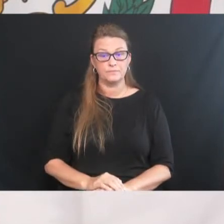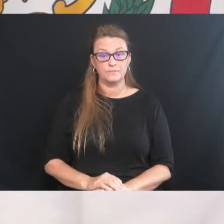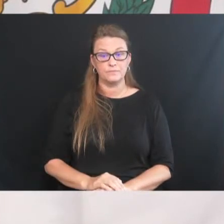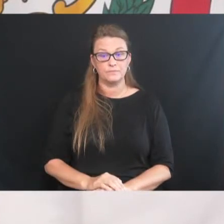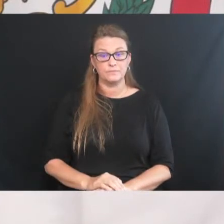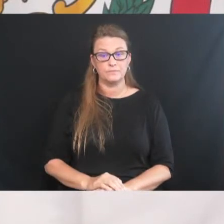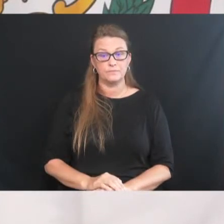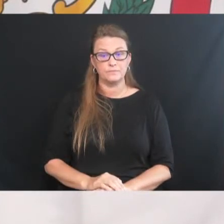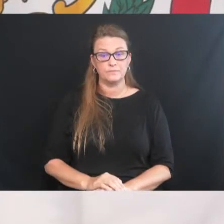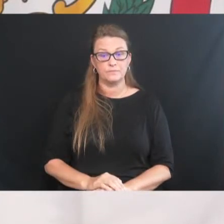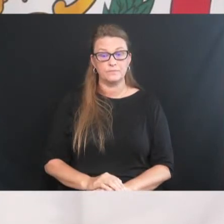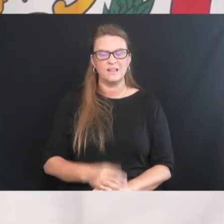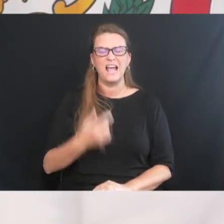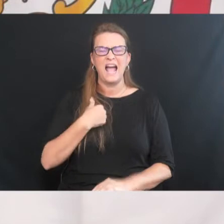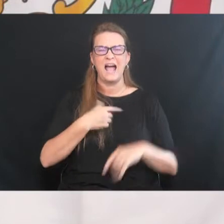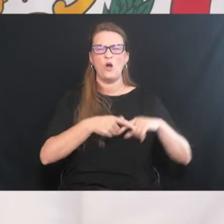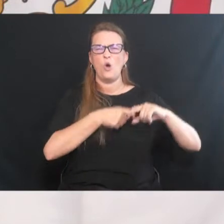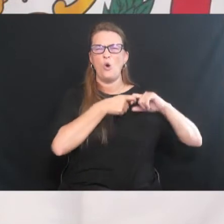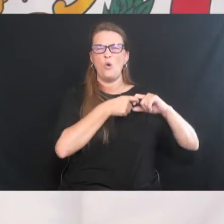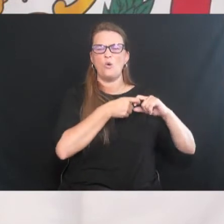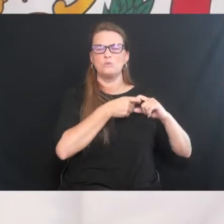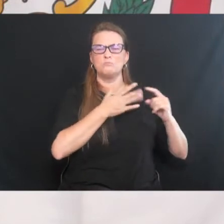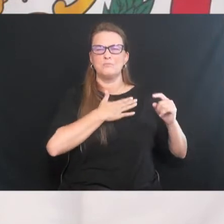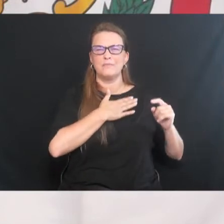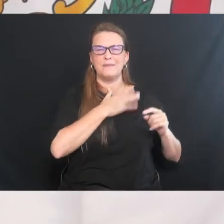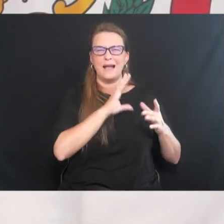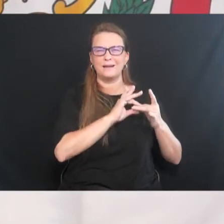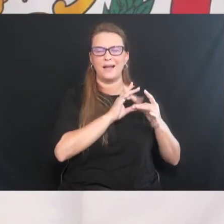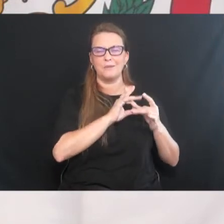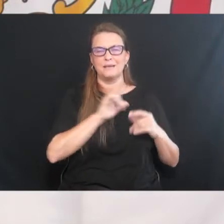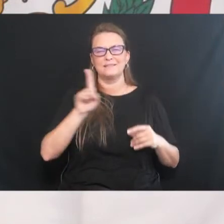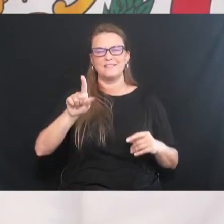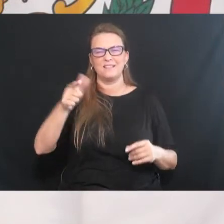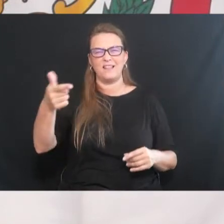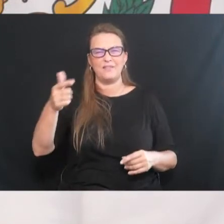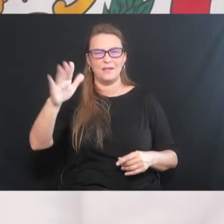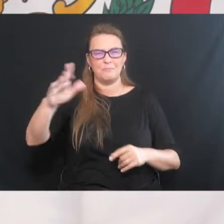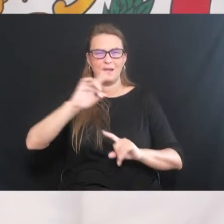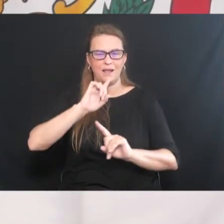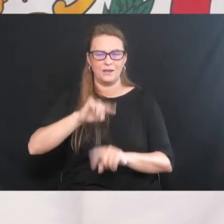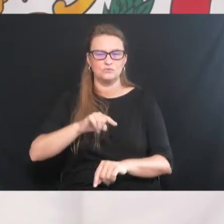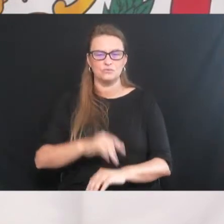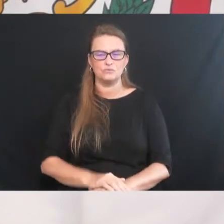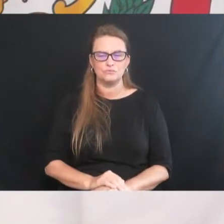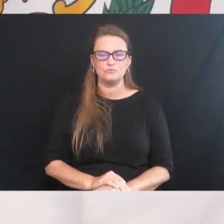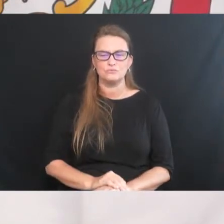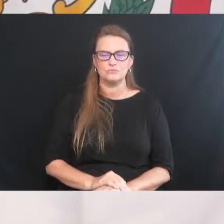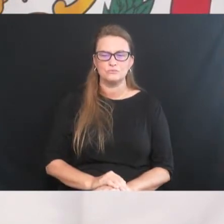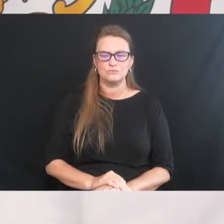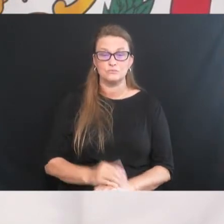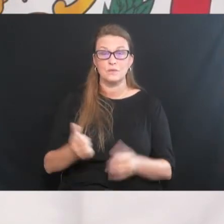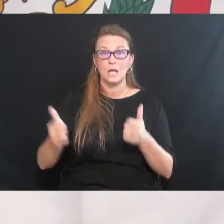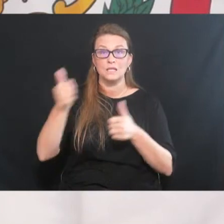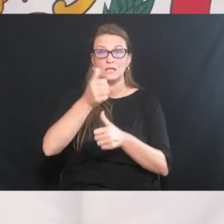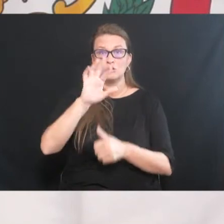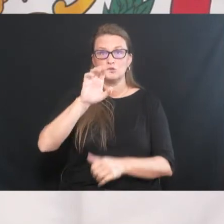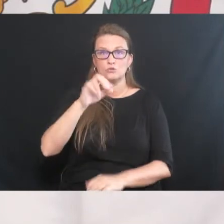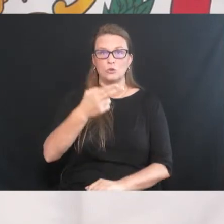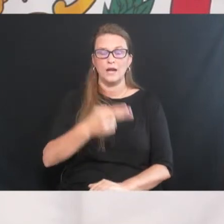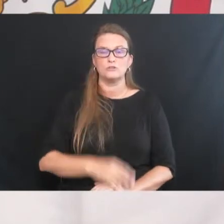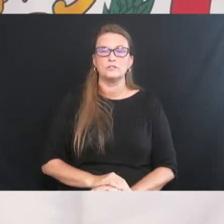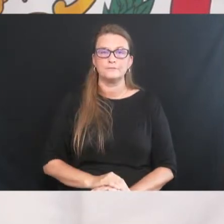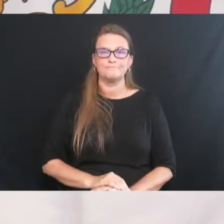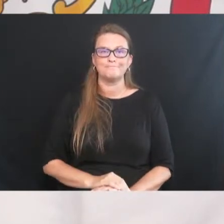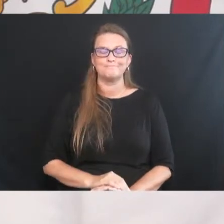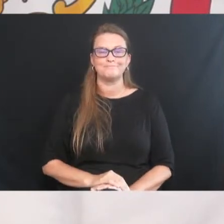Well, I'll just hold up because they'll be able to answer this better than I. But Secretary Crouch, if you'd answer the first part, and then Dr. Marsh,